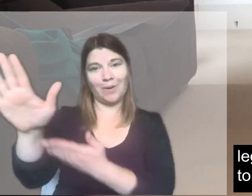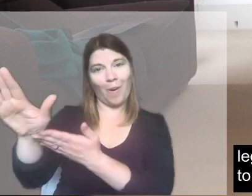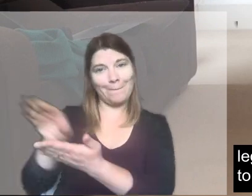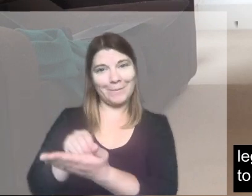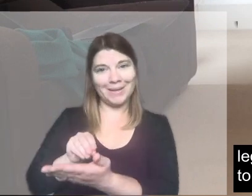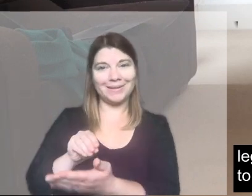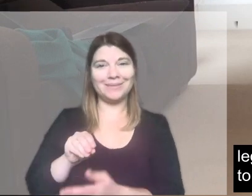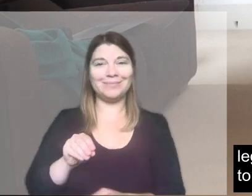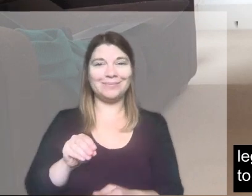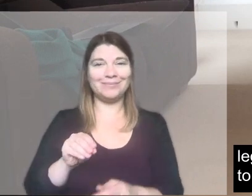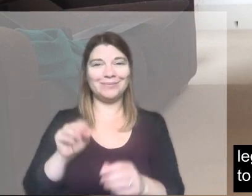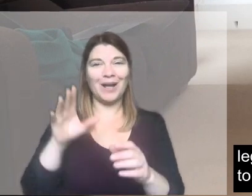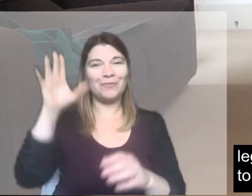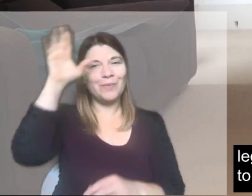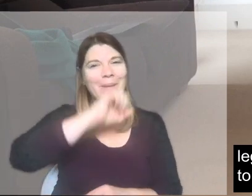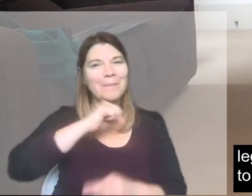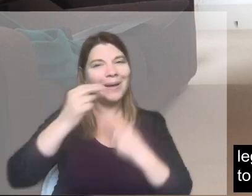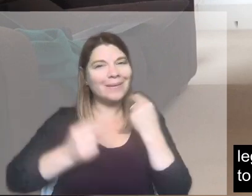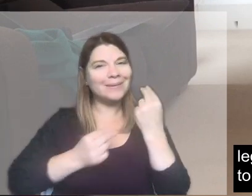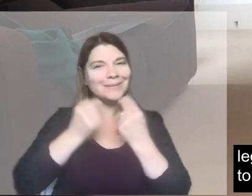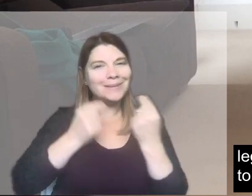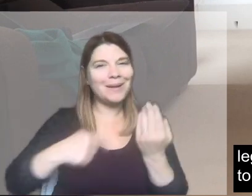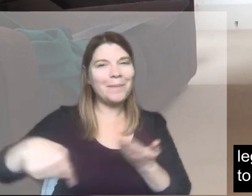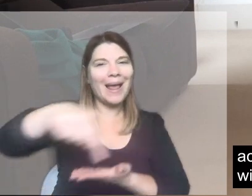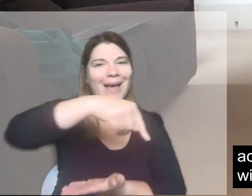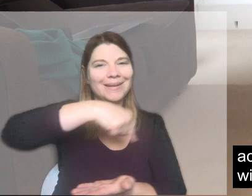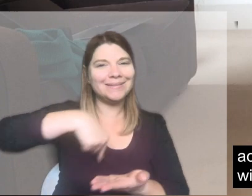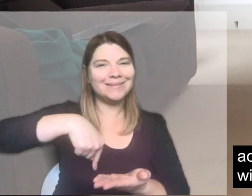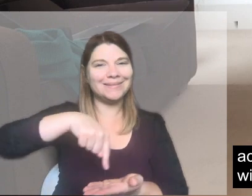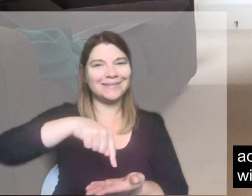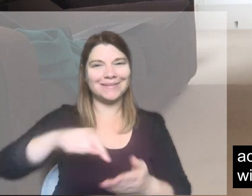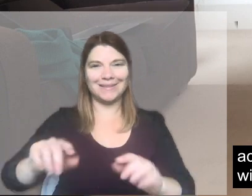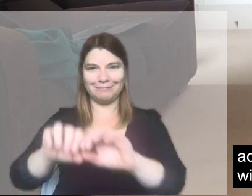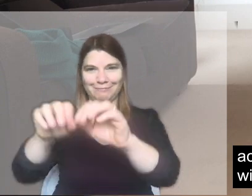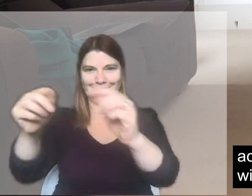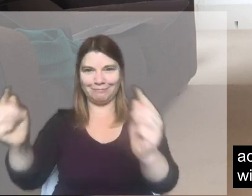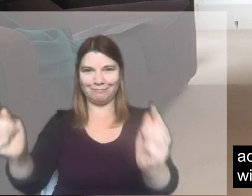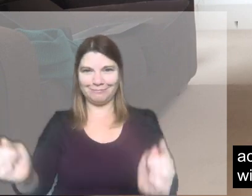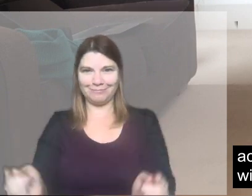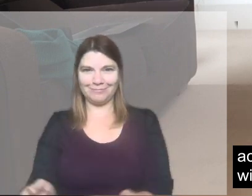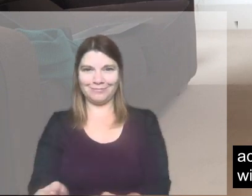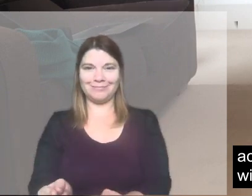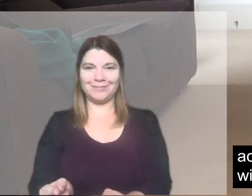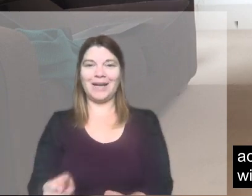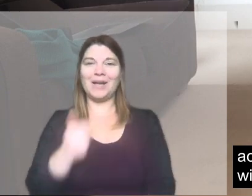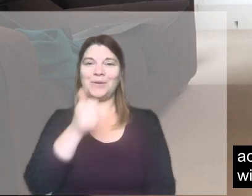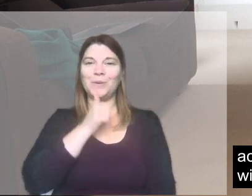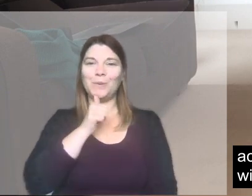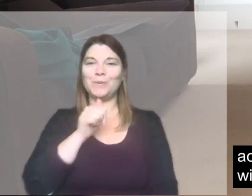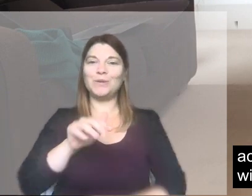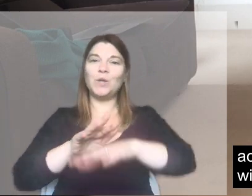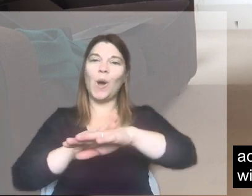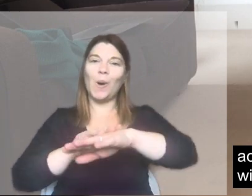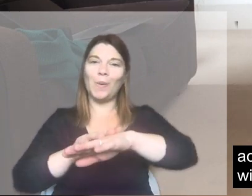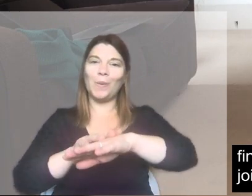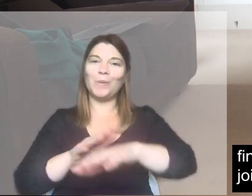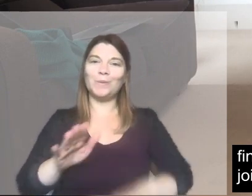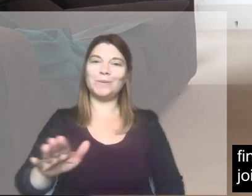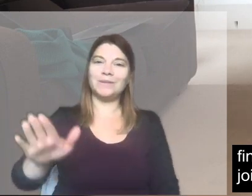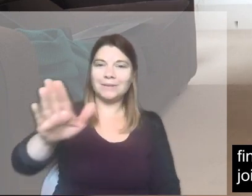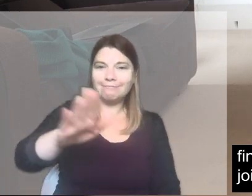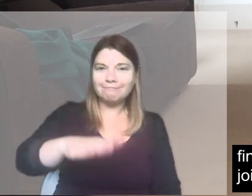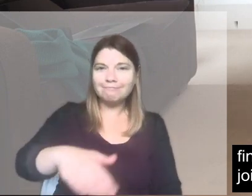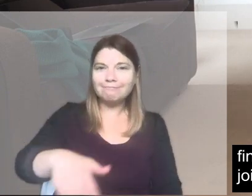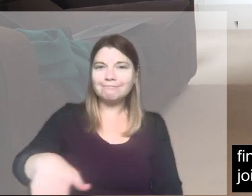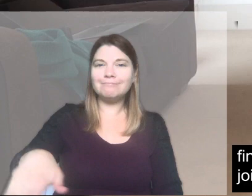out in front of me. And now I'm going to imagine that same dinner plate action. I'm going to draw circles again with the toes this time instead of the fingers.